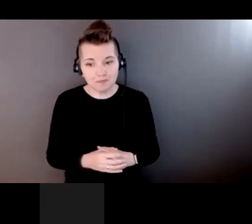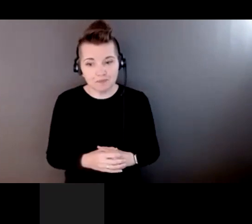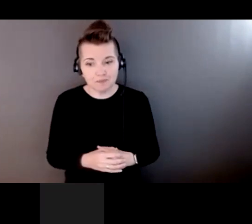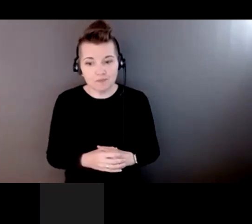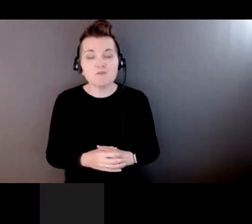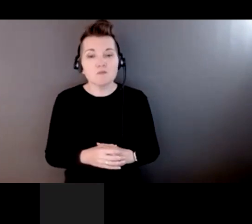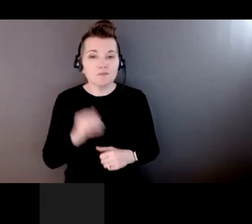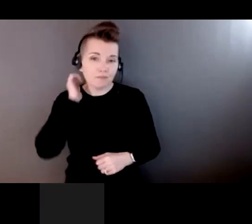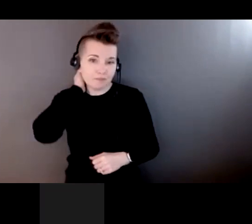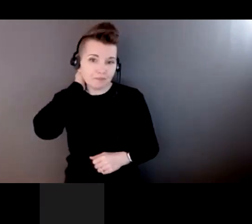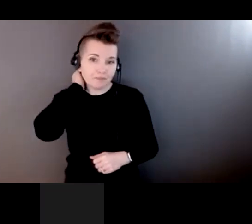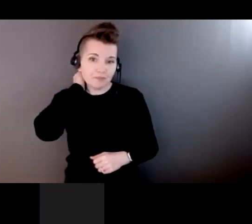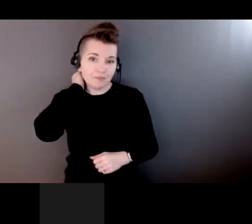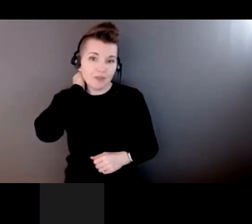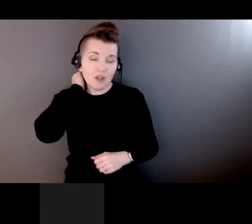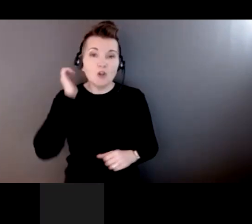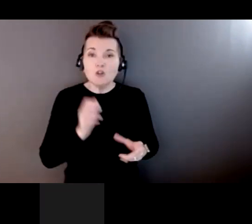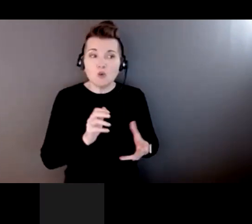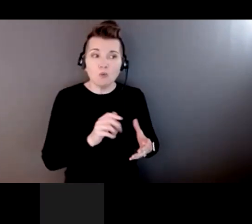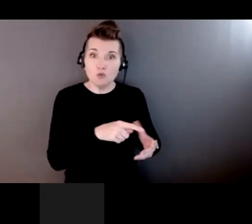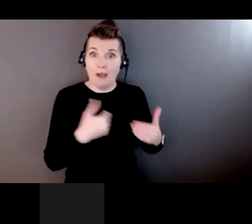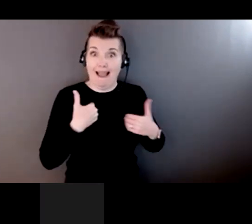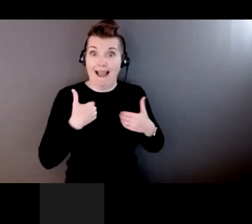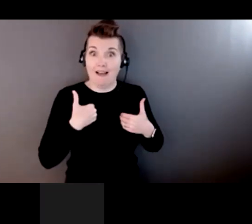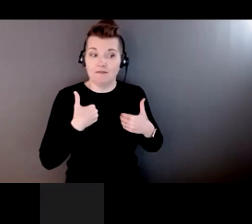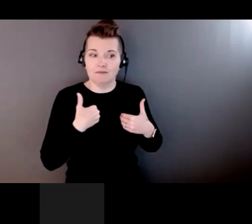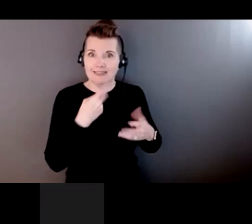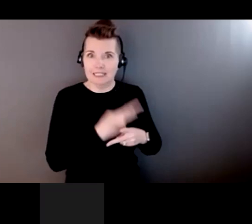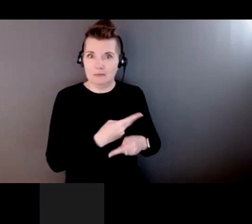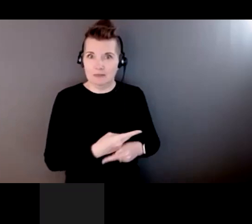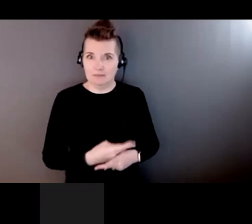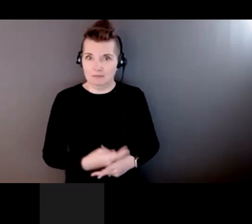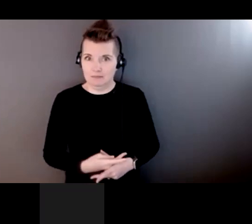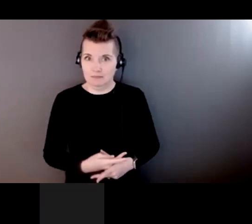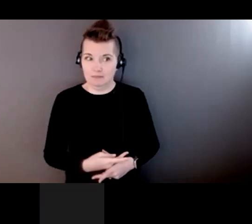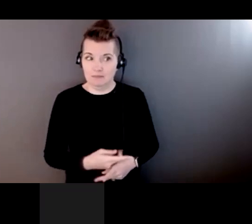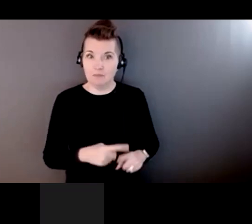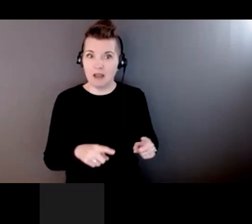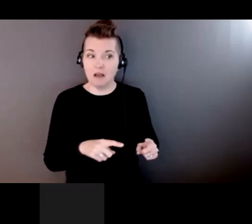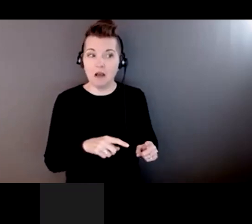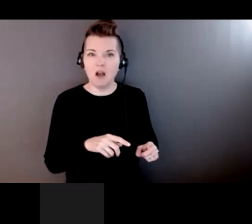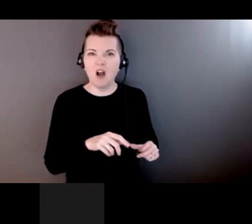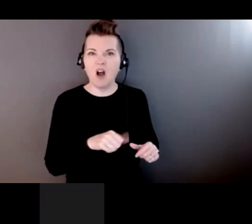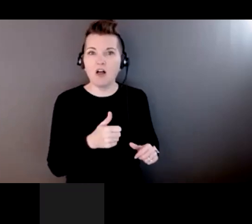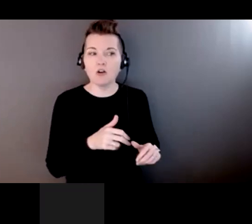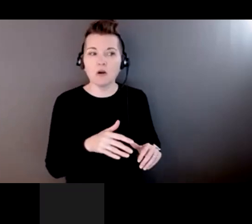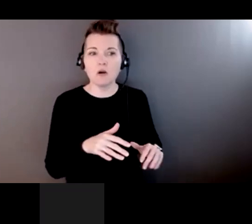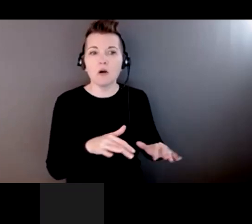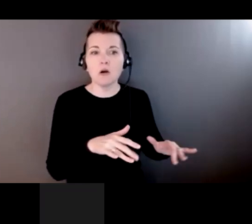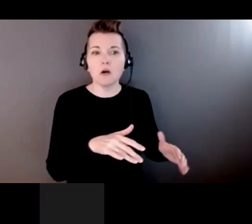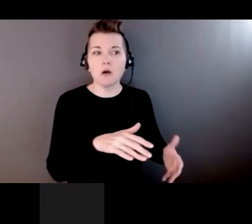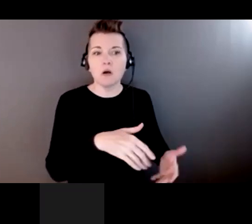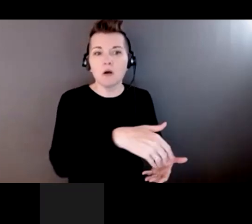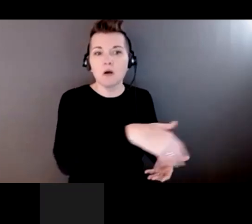As far as gathering extra evidence, it really depends on the case. Let me put it from my personal point of view.